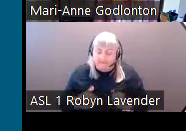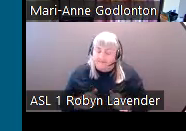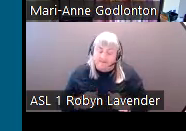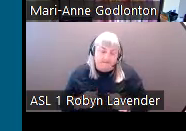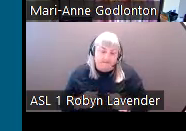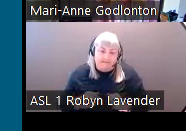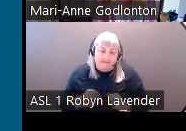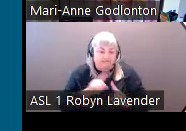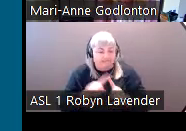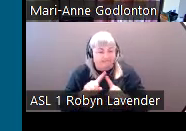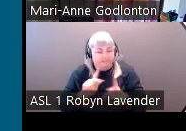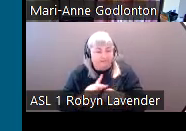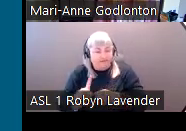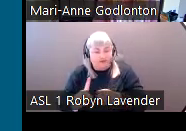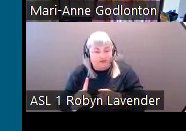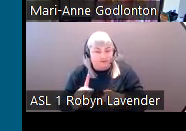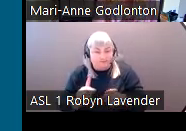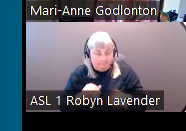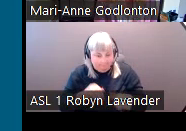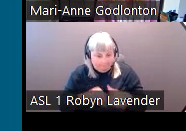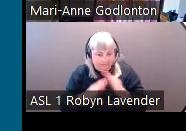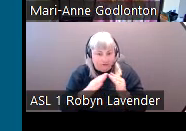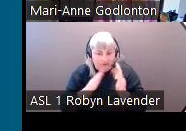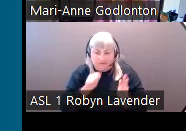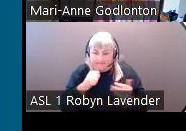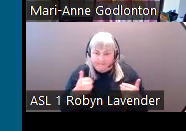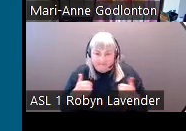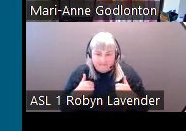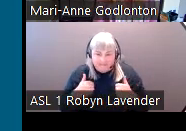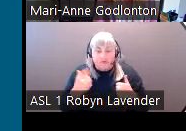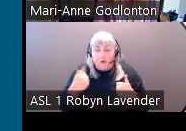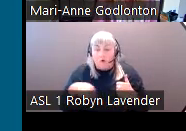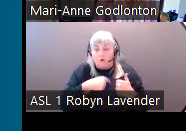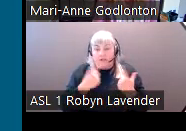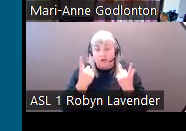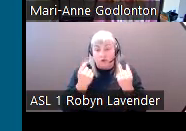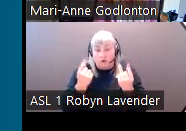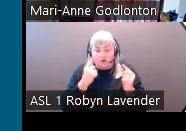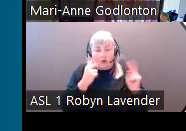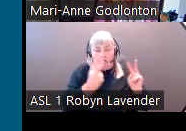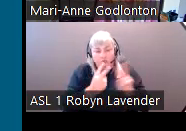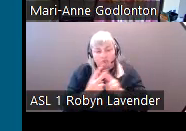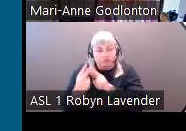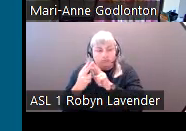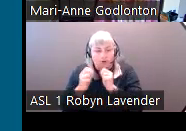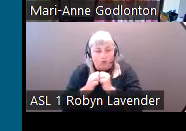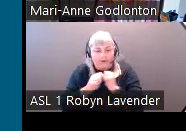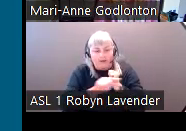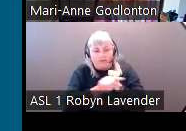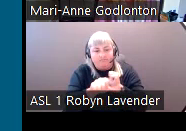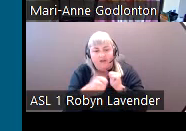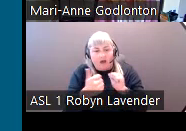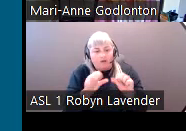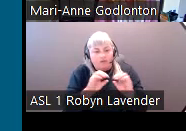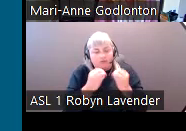to help us within the shelter. So what we do is we make partners and relationships with people out in the community so